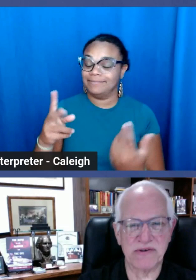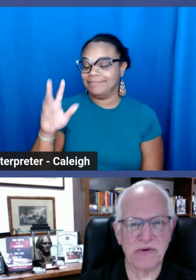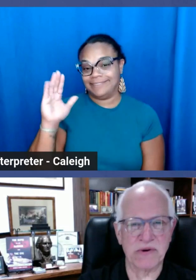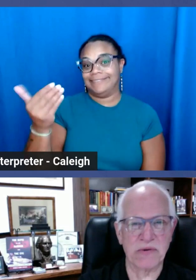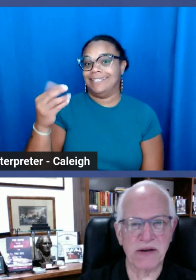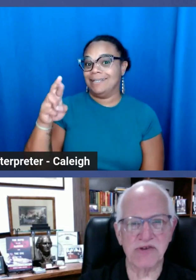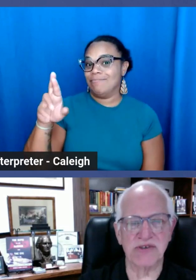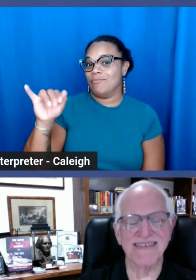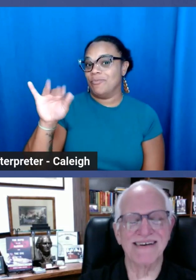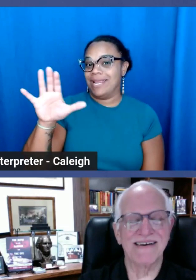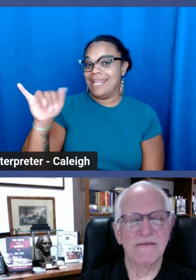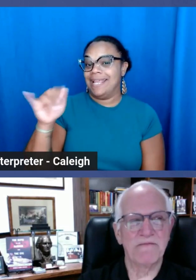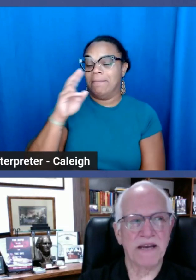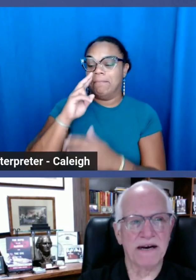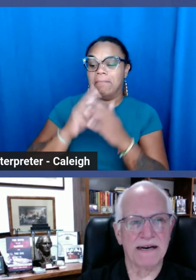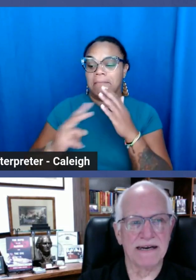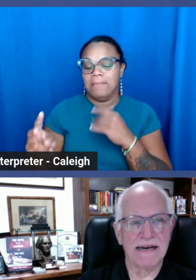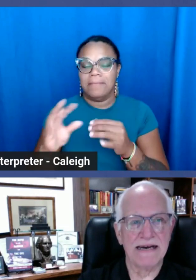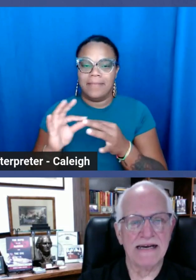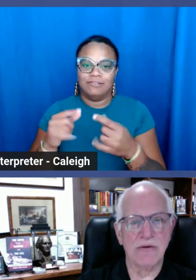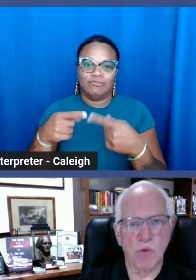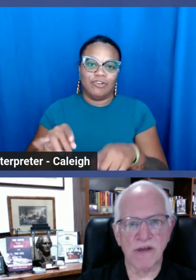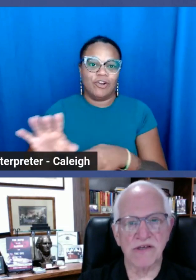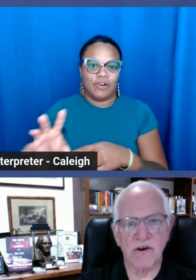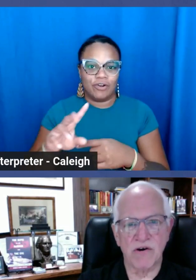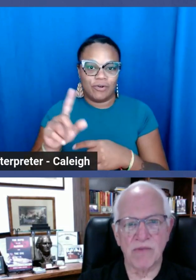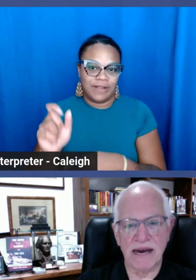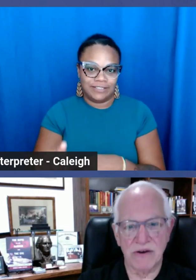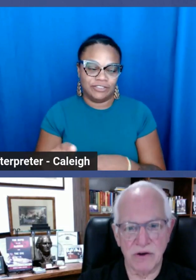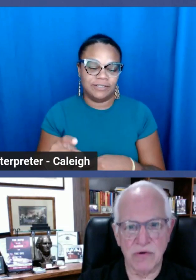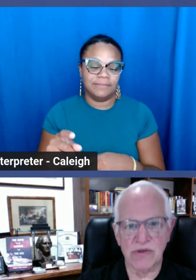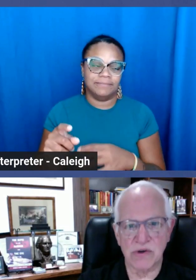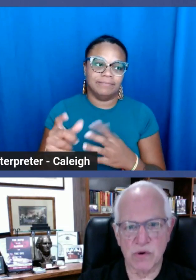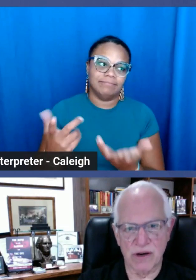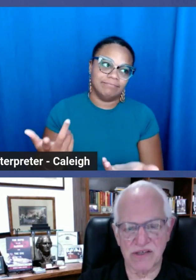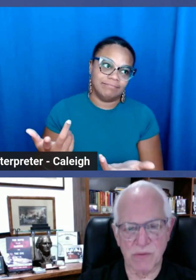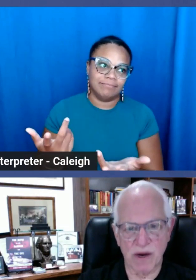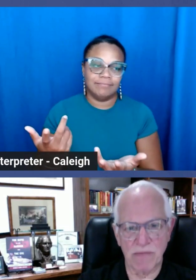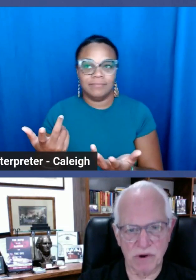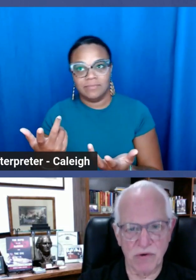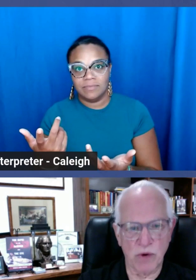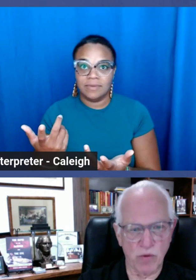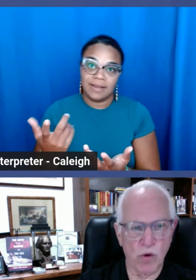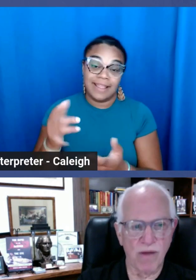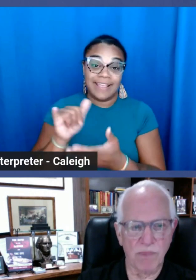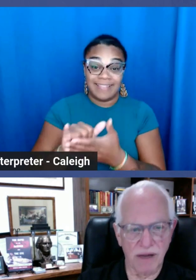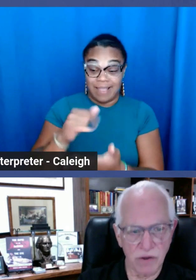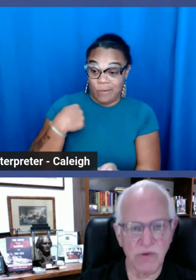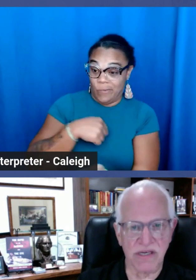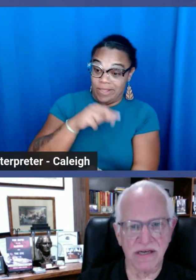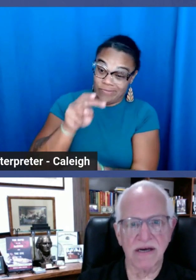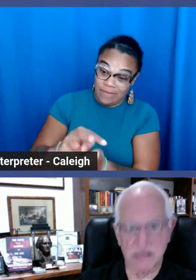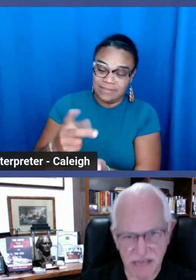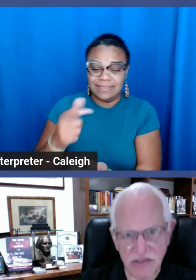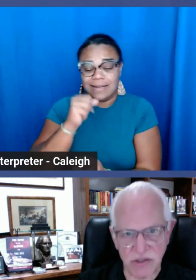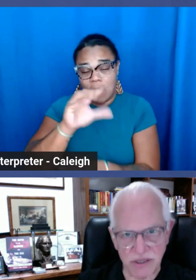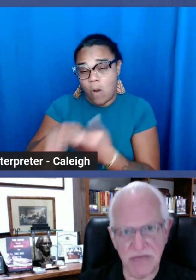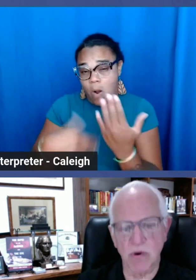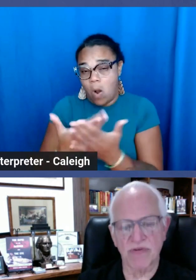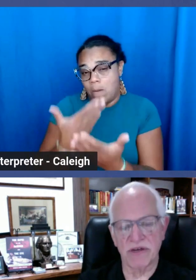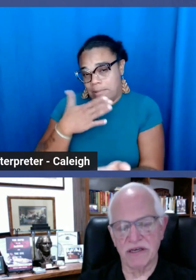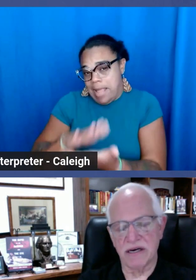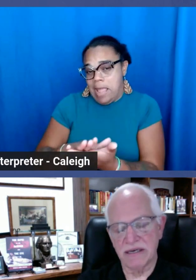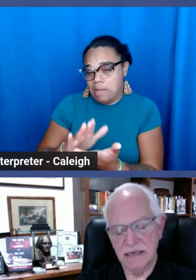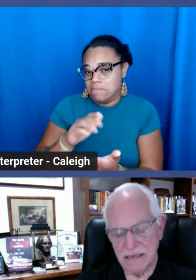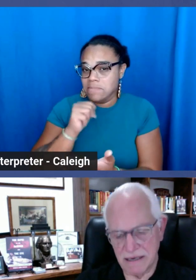premise to her question, it wasn't all bad news, or as some might put it, we won by losing. Essentially,